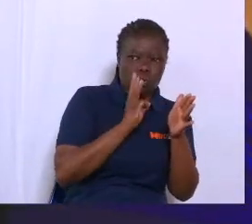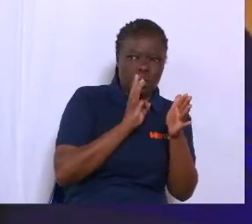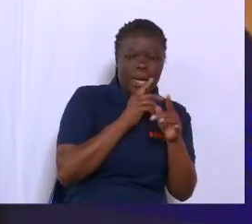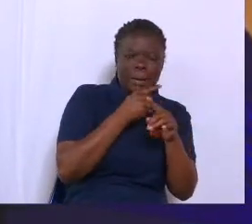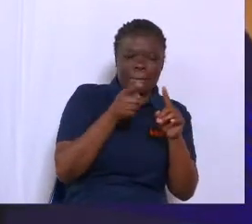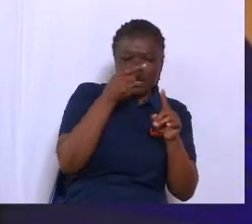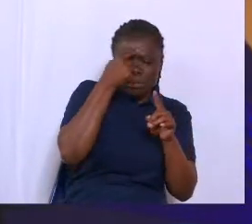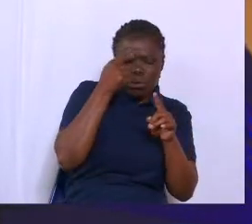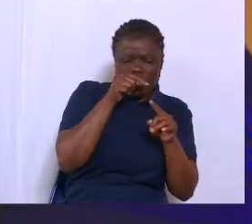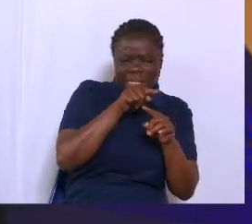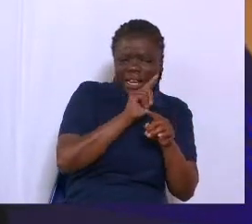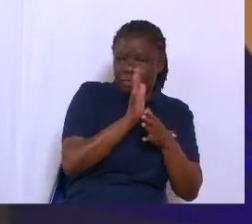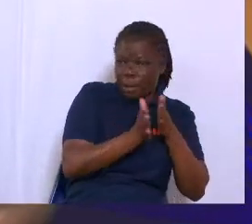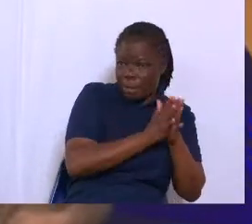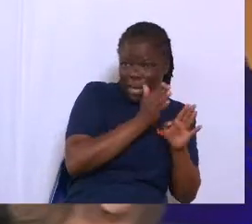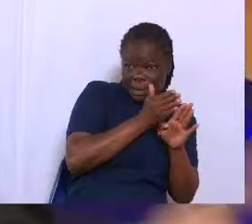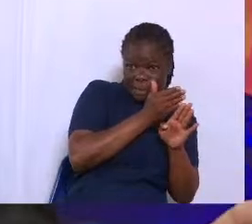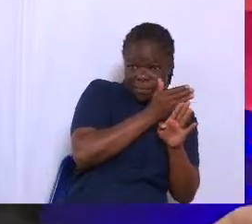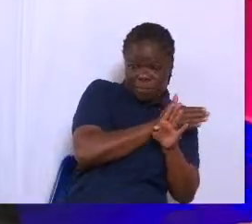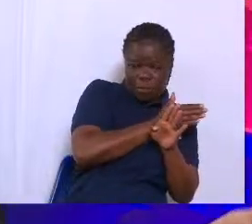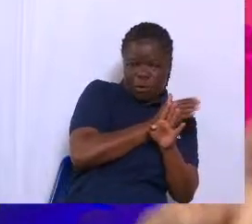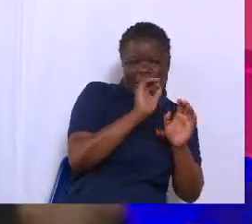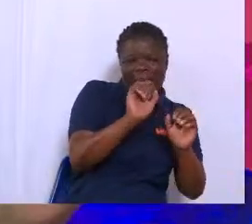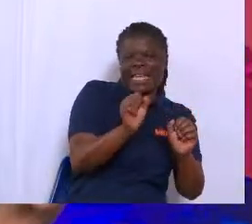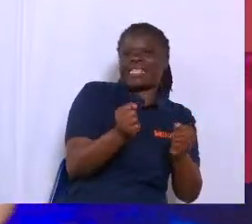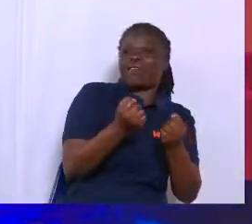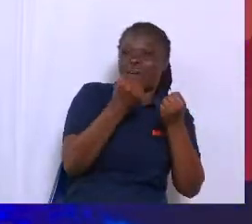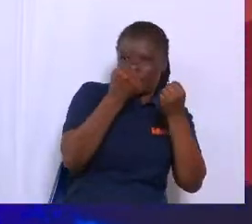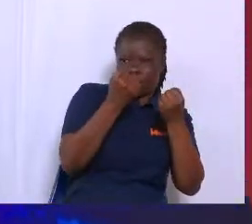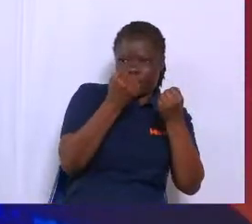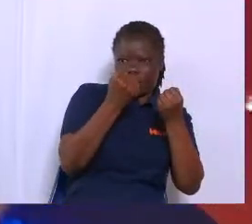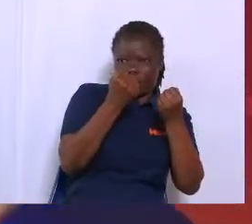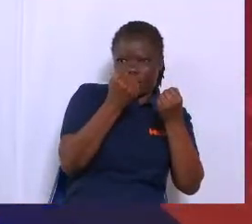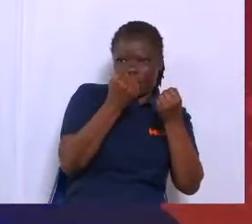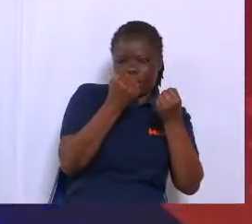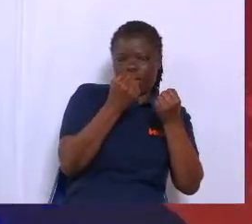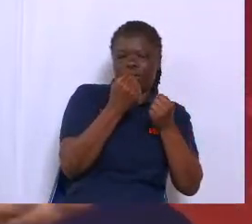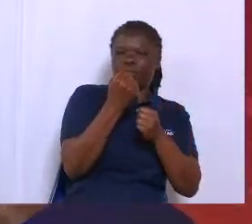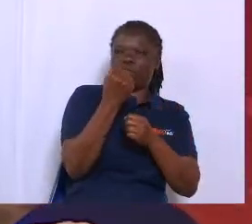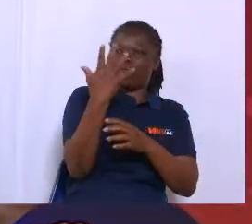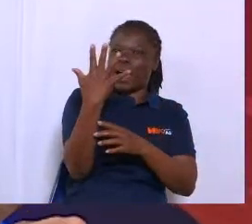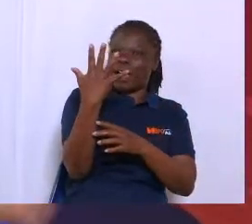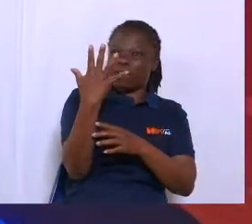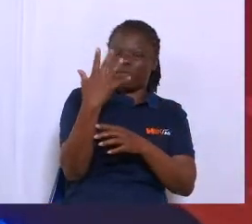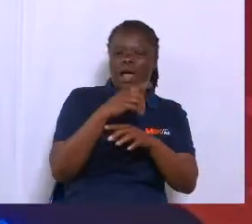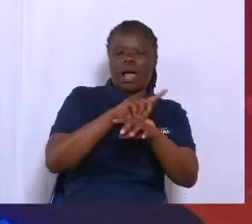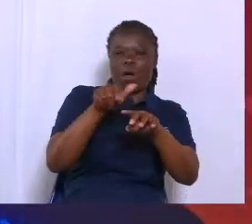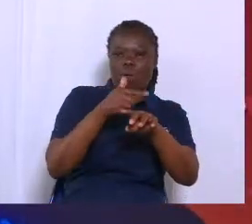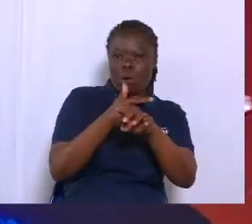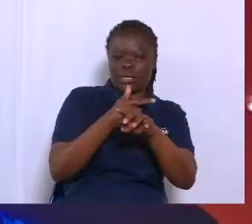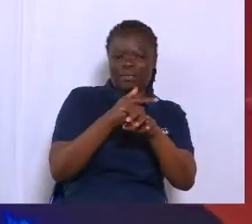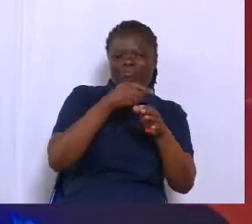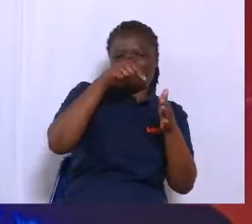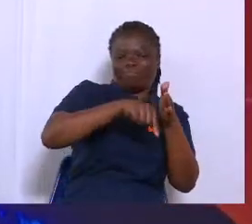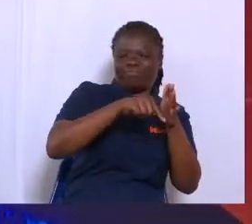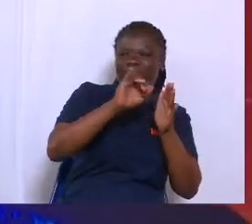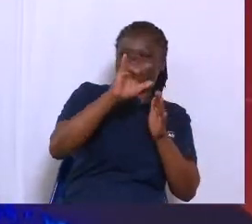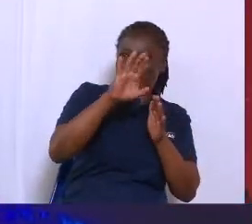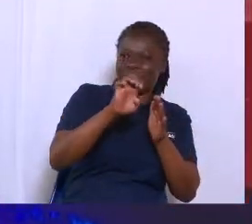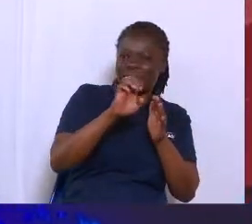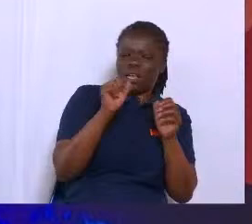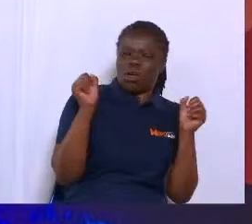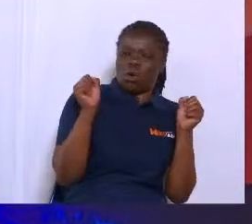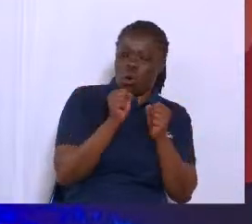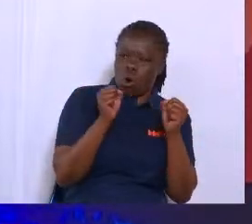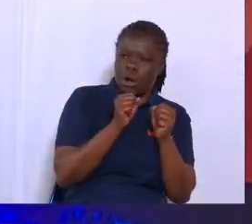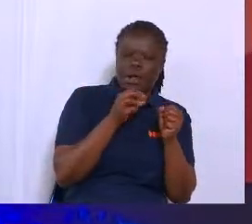he prepared, he survived for 5 hours in the icy,